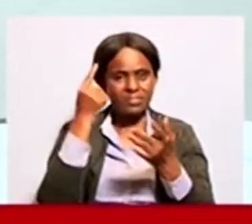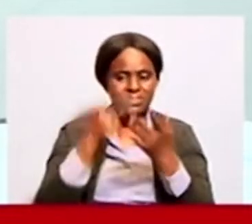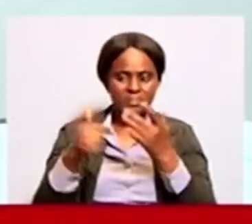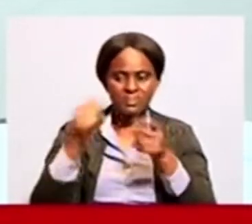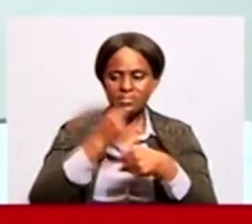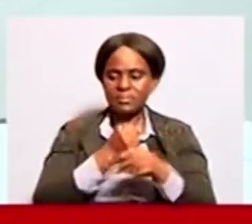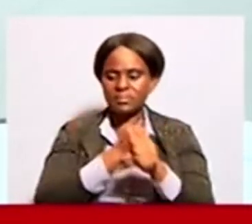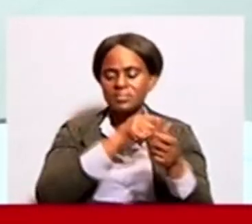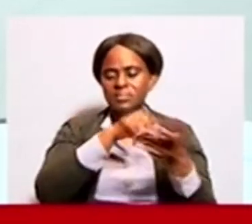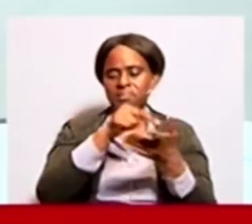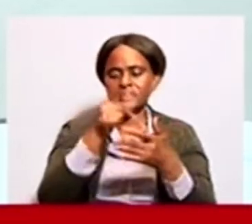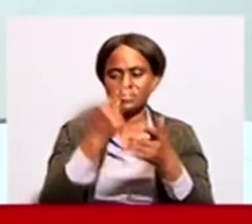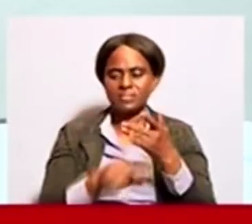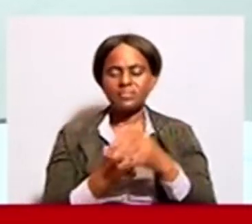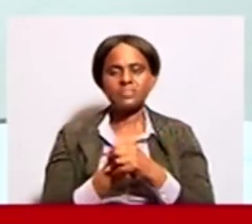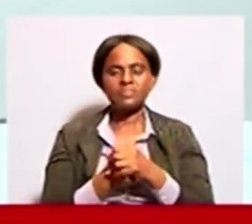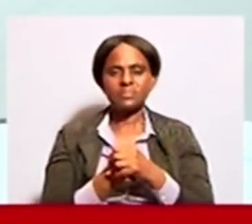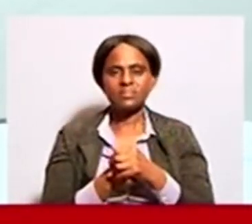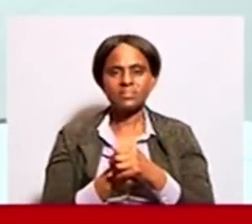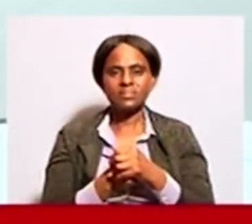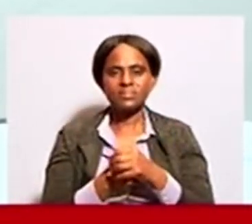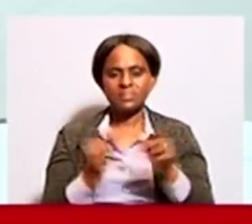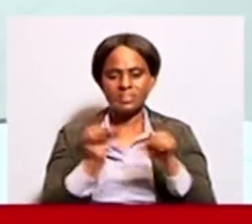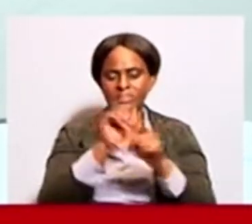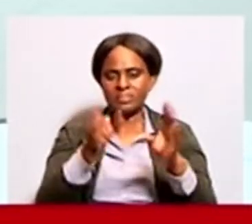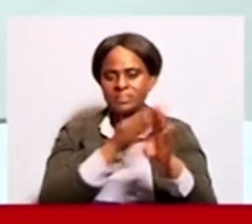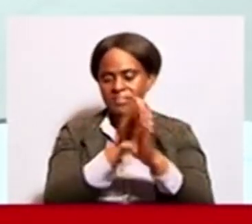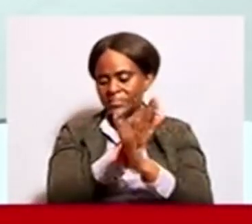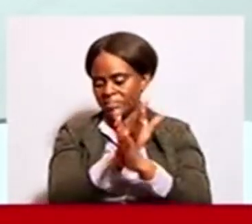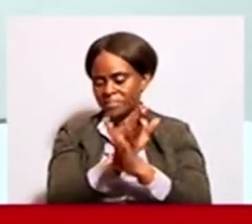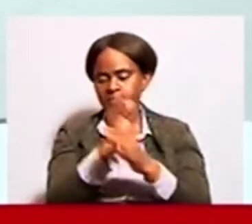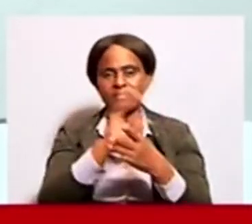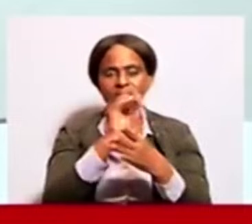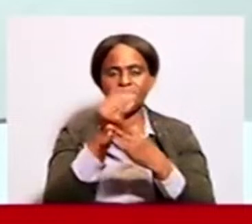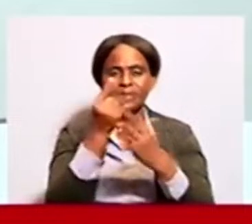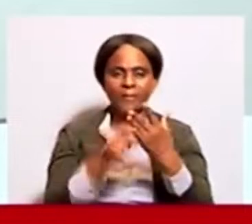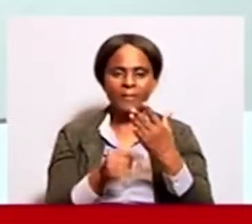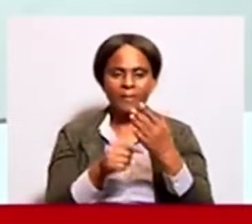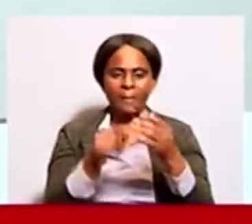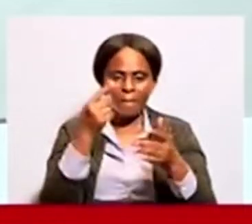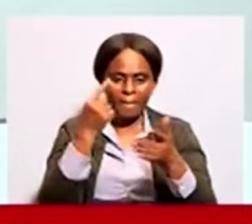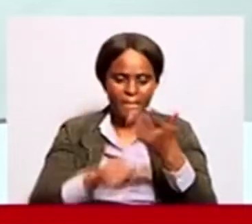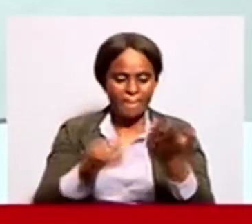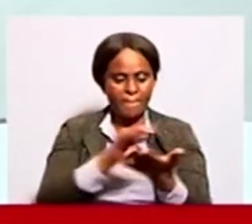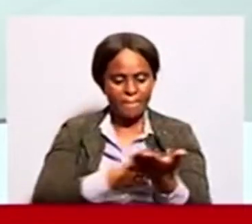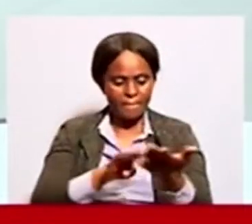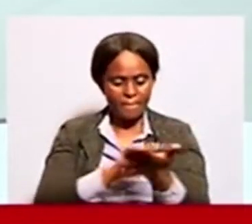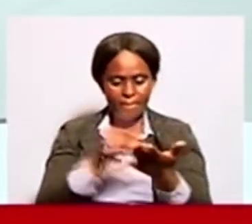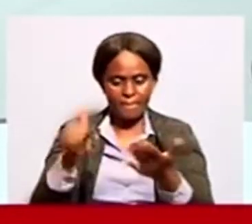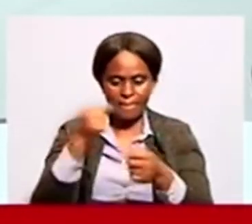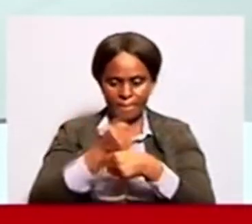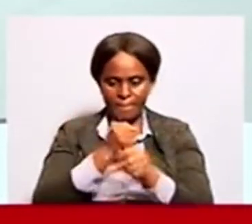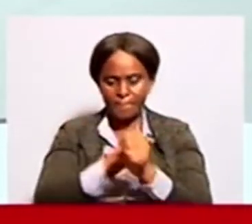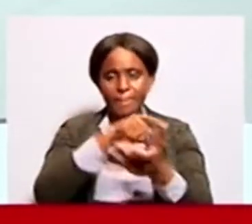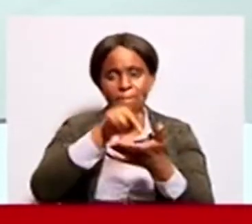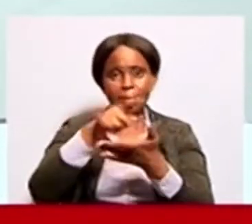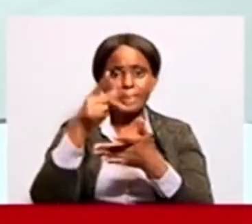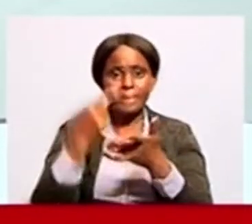the payment to the institution, or on what basis did you make that payment?